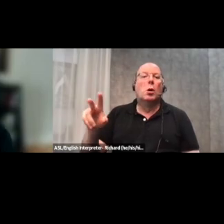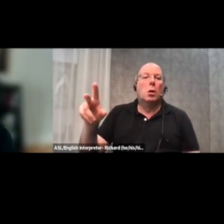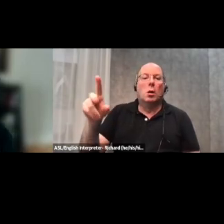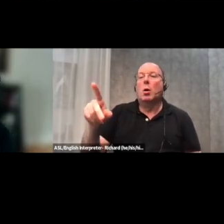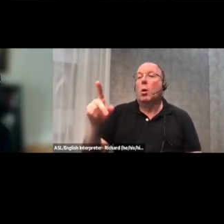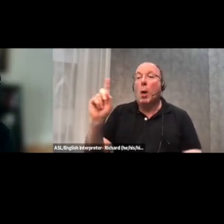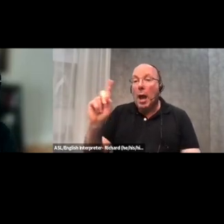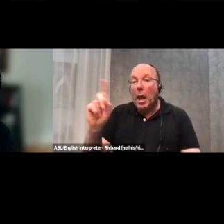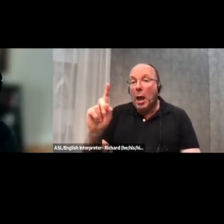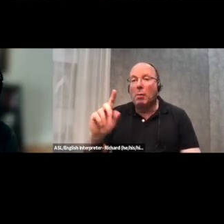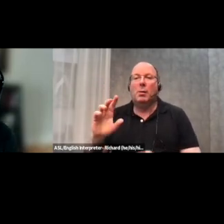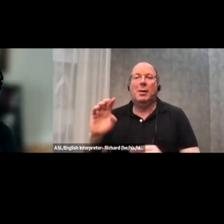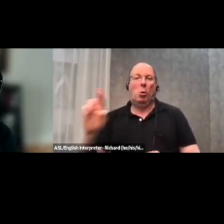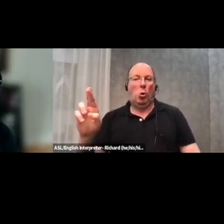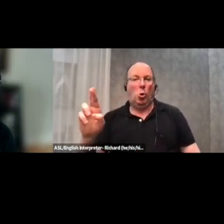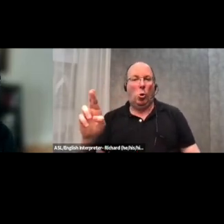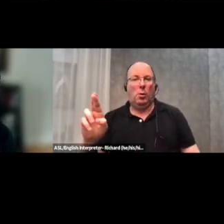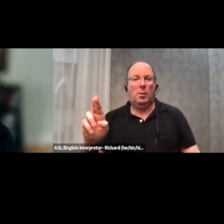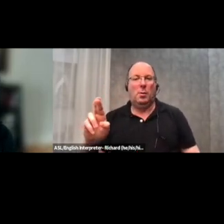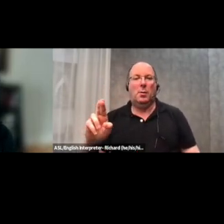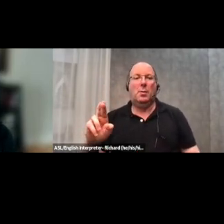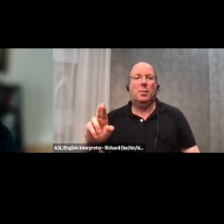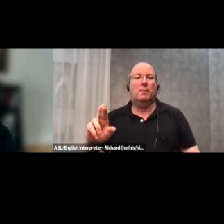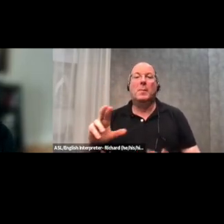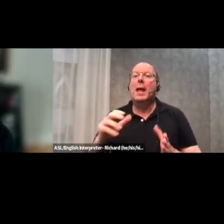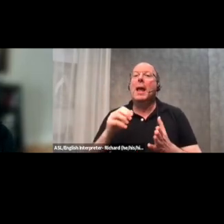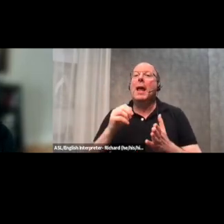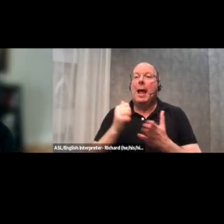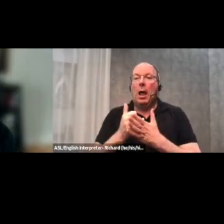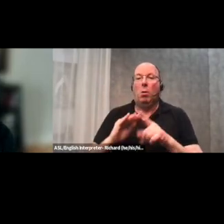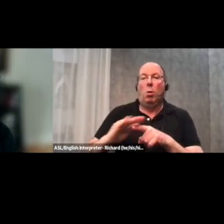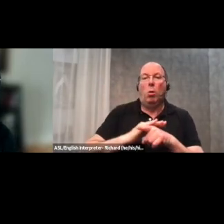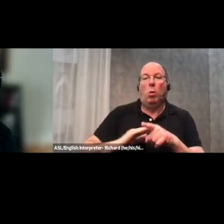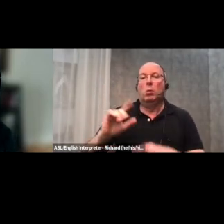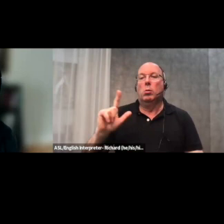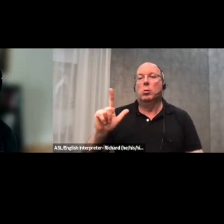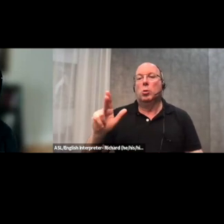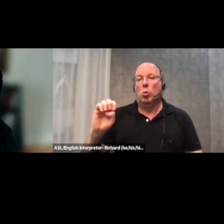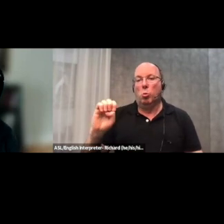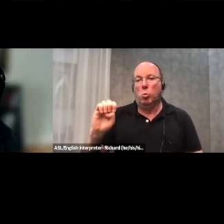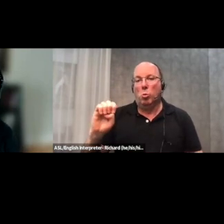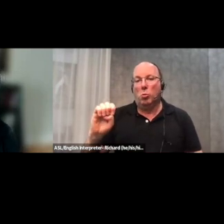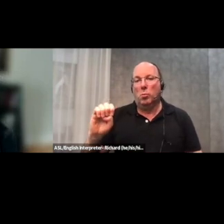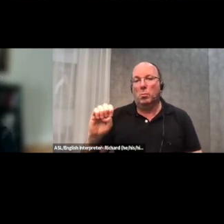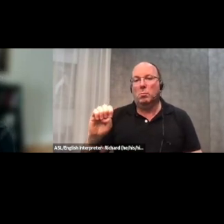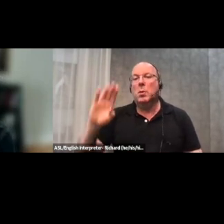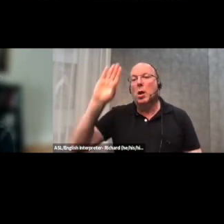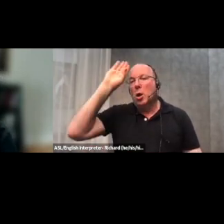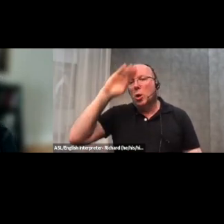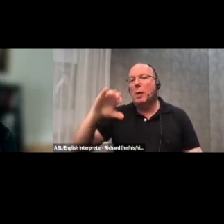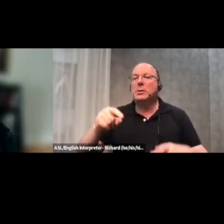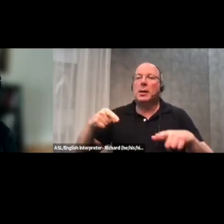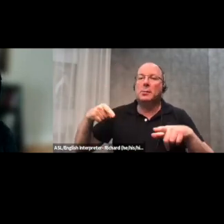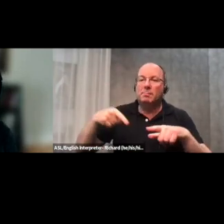Lube is actually a way to help prevent STIs. When we have sex, typically penetrative